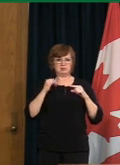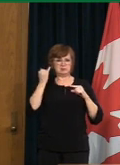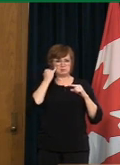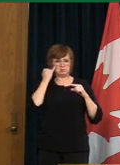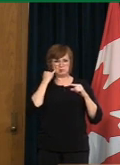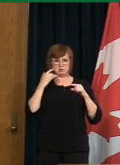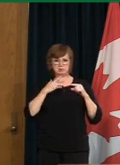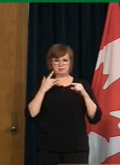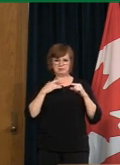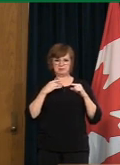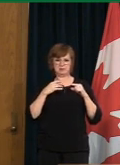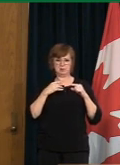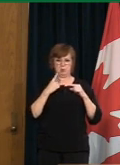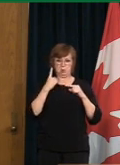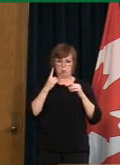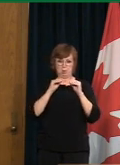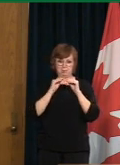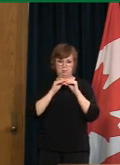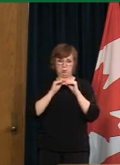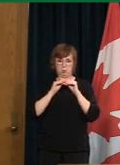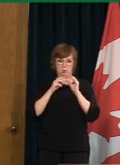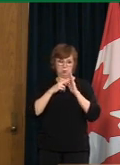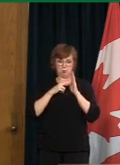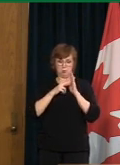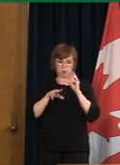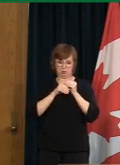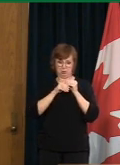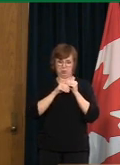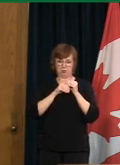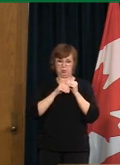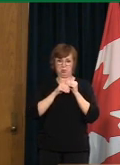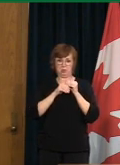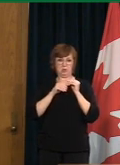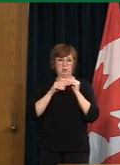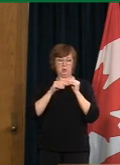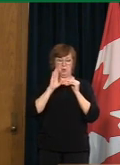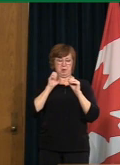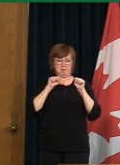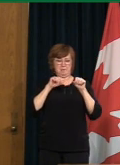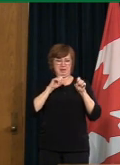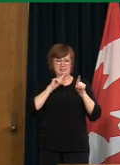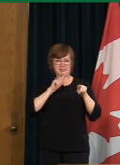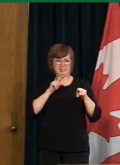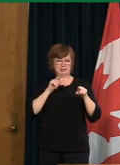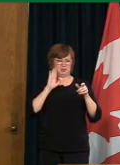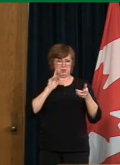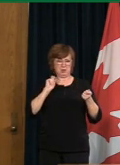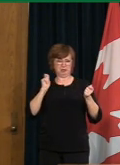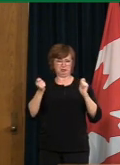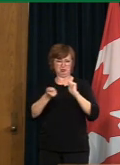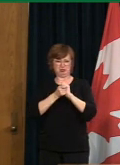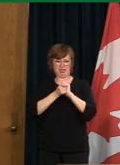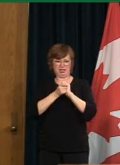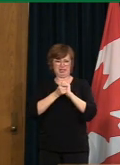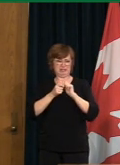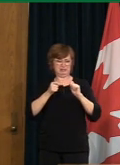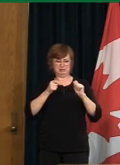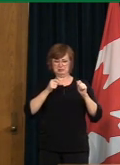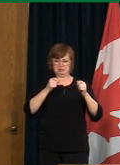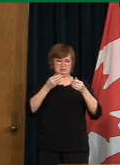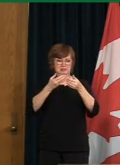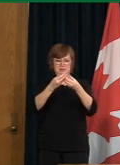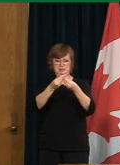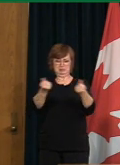more restriction, that we could get this virus under control. But it doesn't work that way. There's no silver bullet to